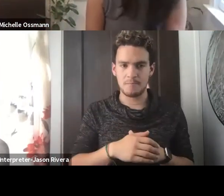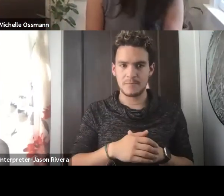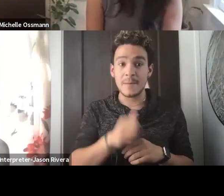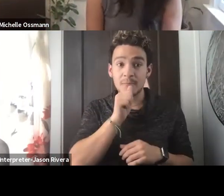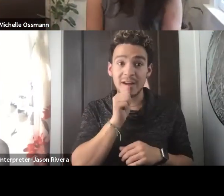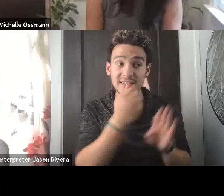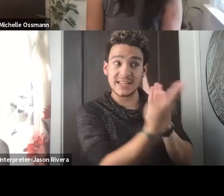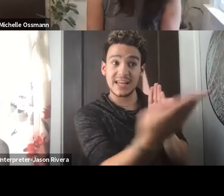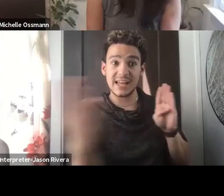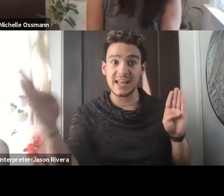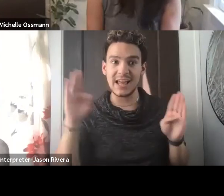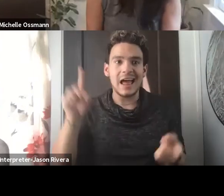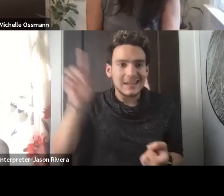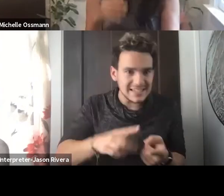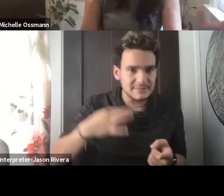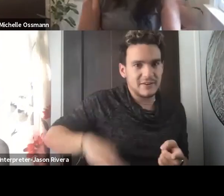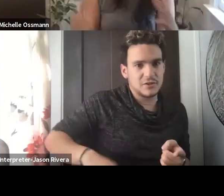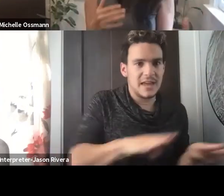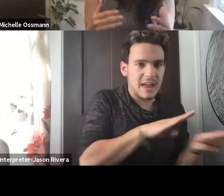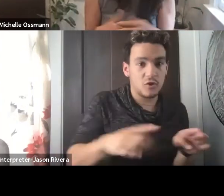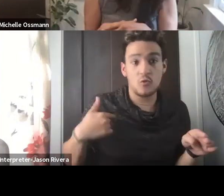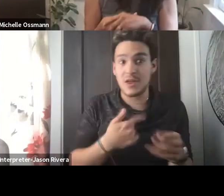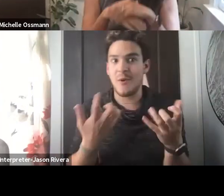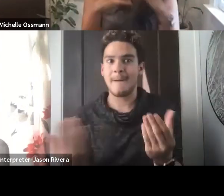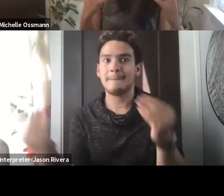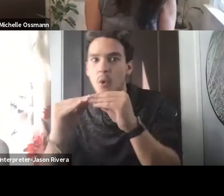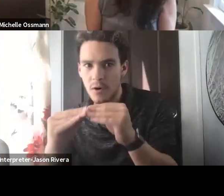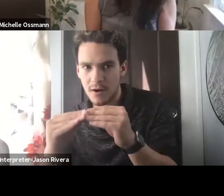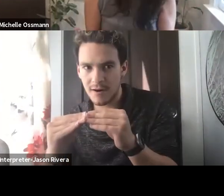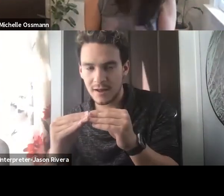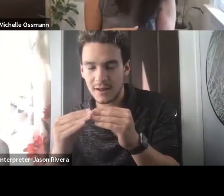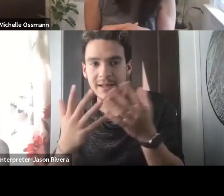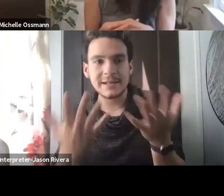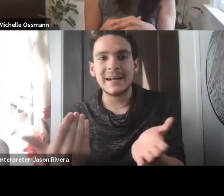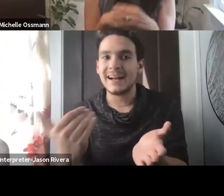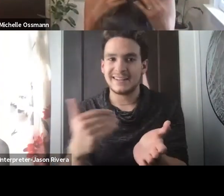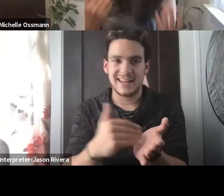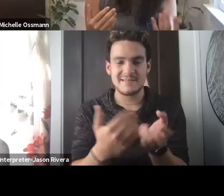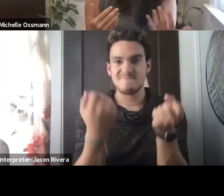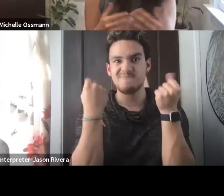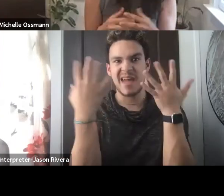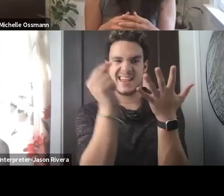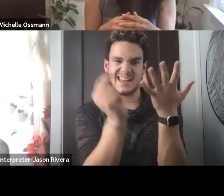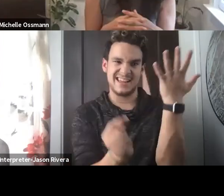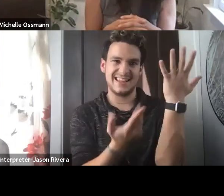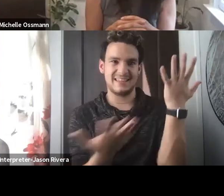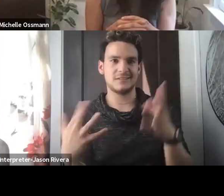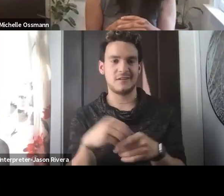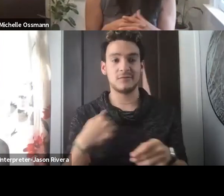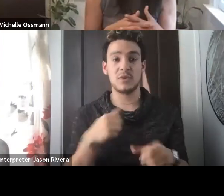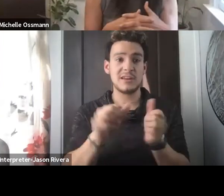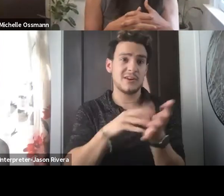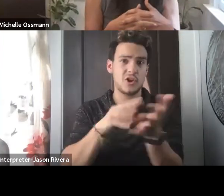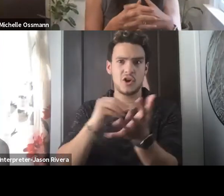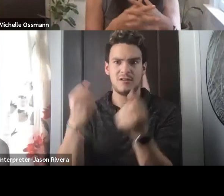less beneficial behavior than we actually want. So again, this is multifactorial. We have a lot that we can learn